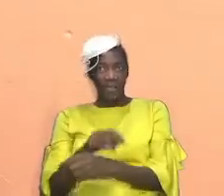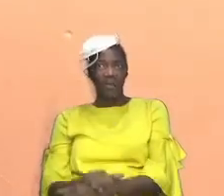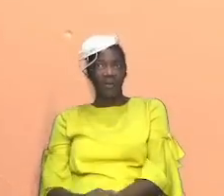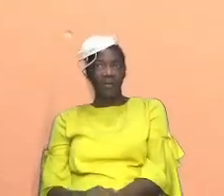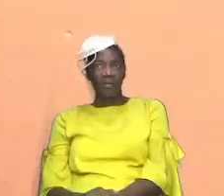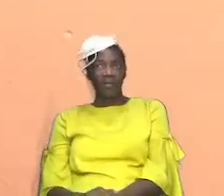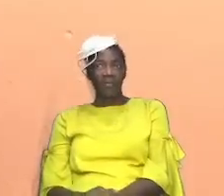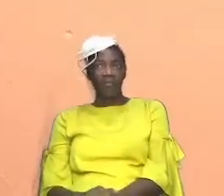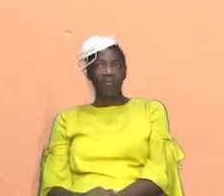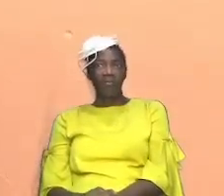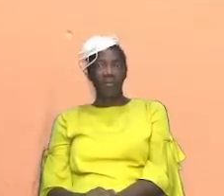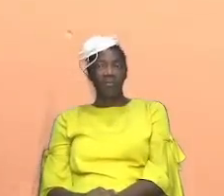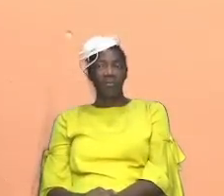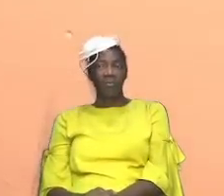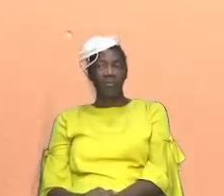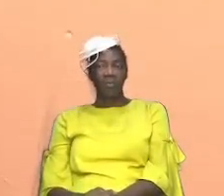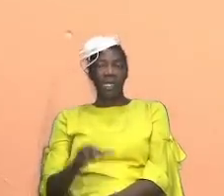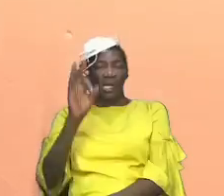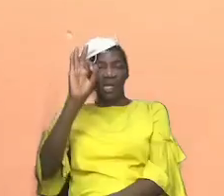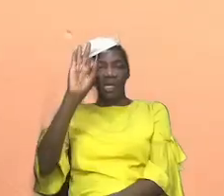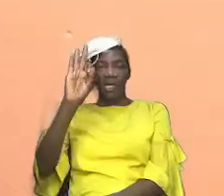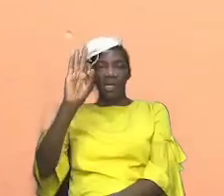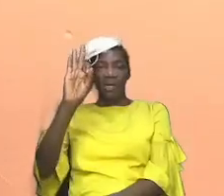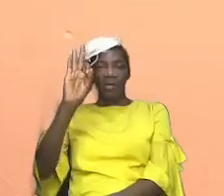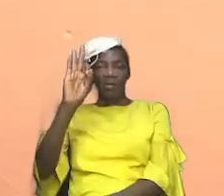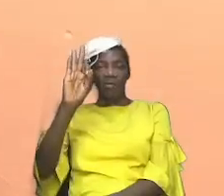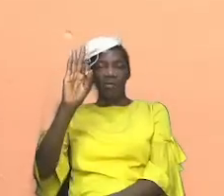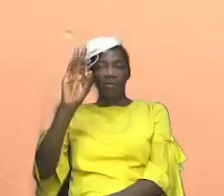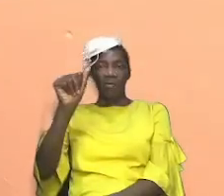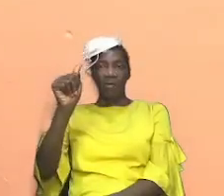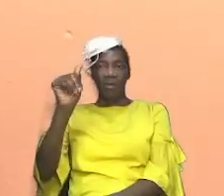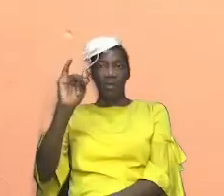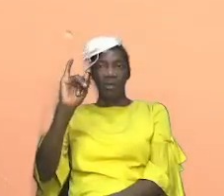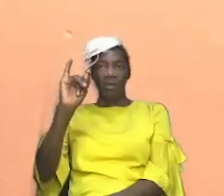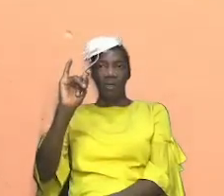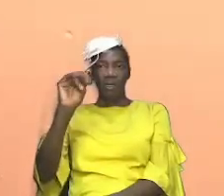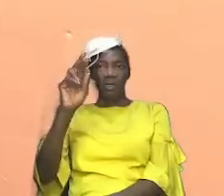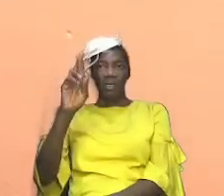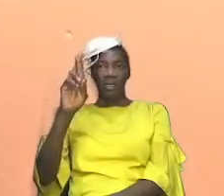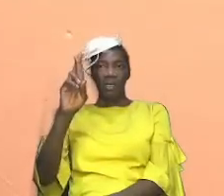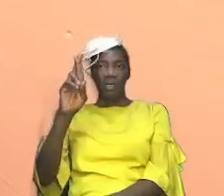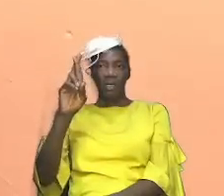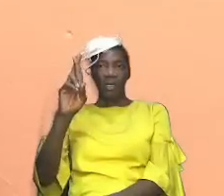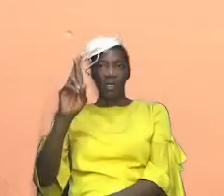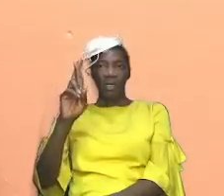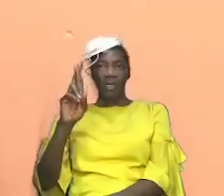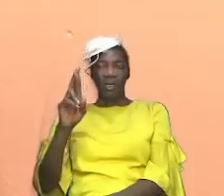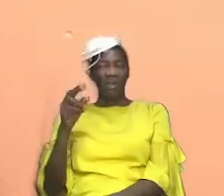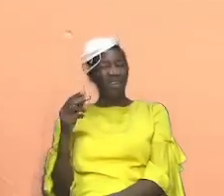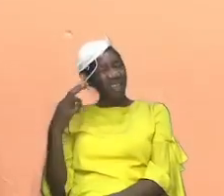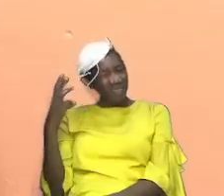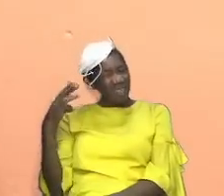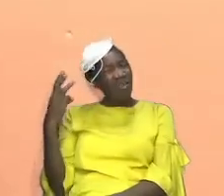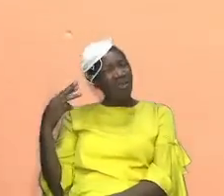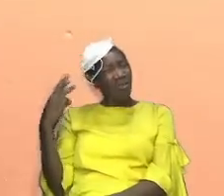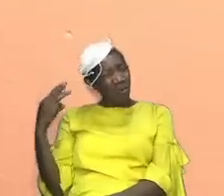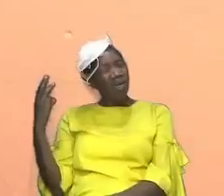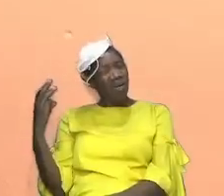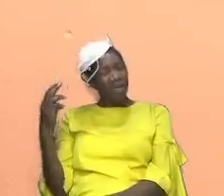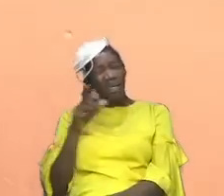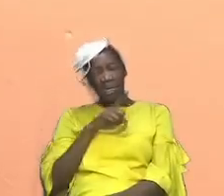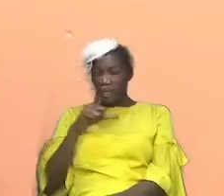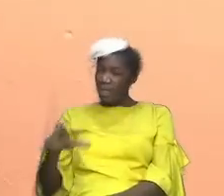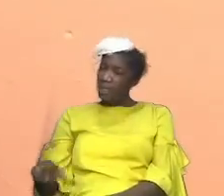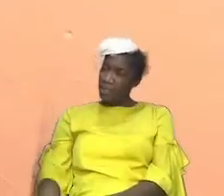F-A-I-R. Nobody needs to wonder if the Lord is going to, you know, throw